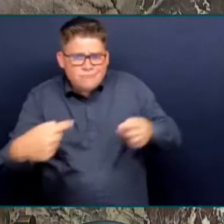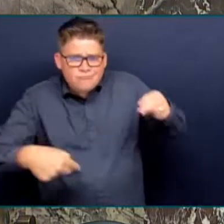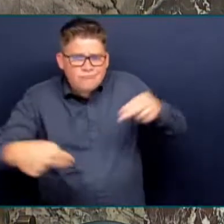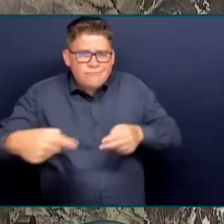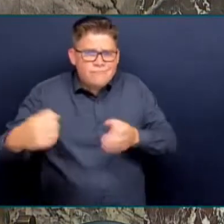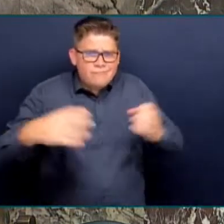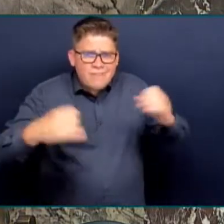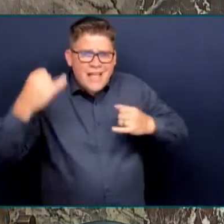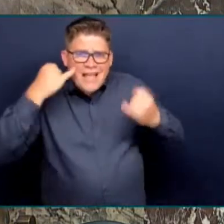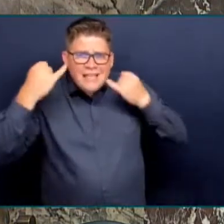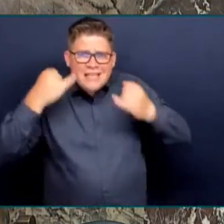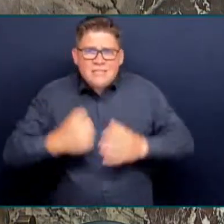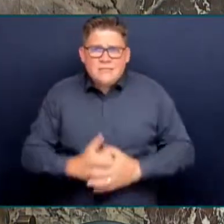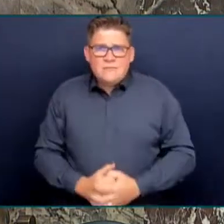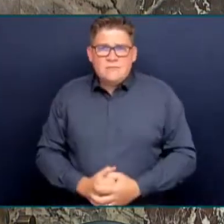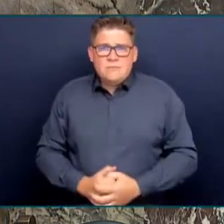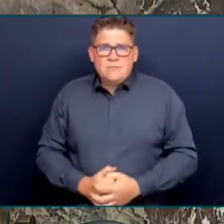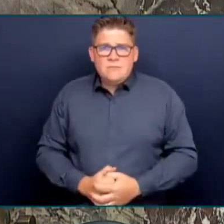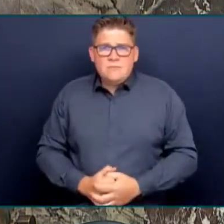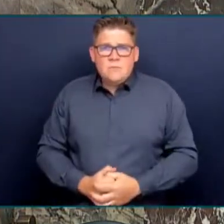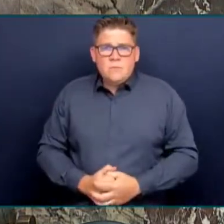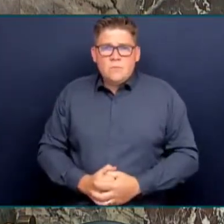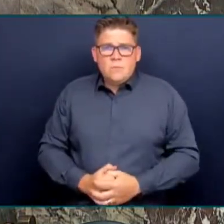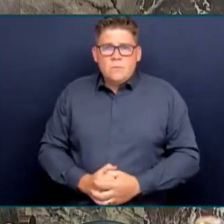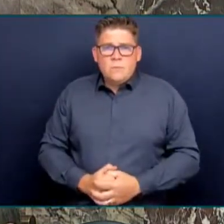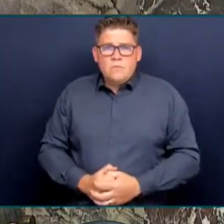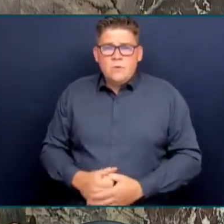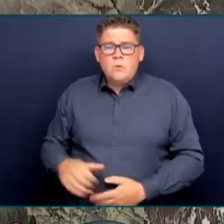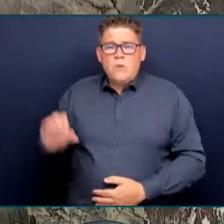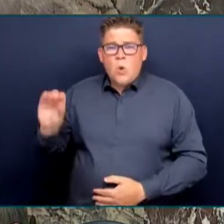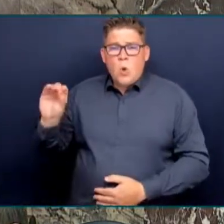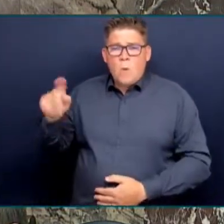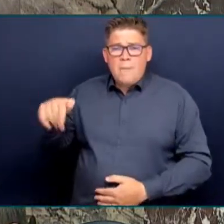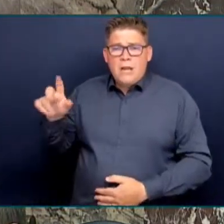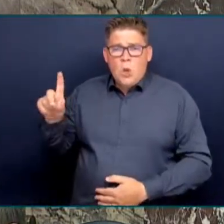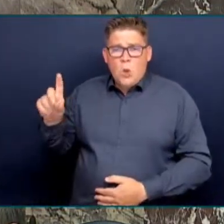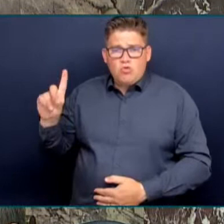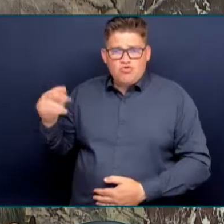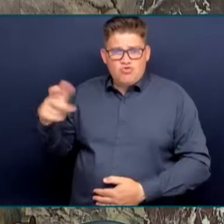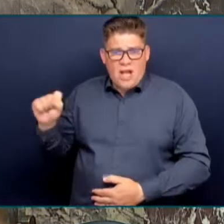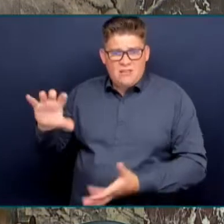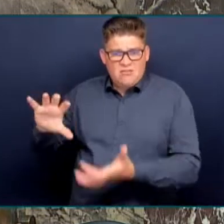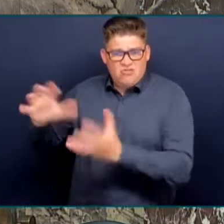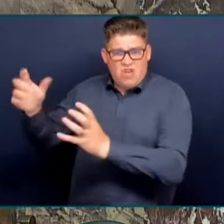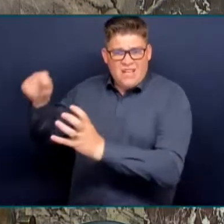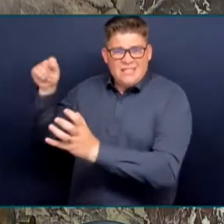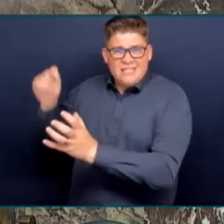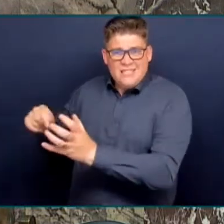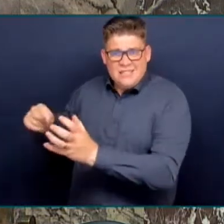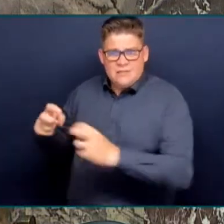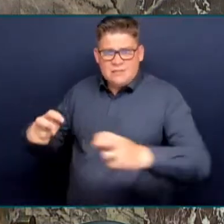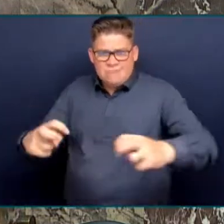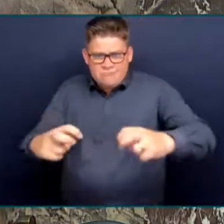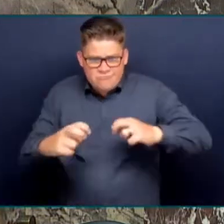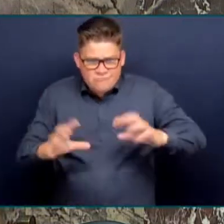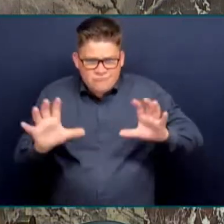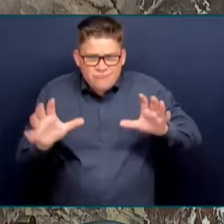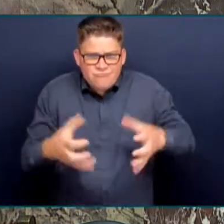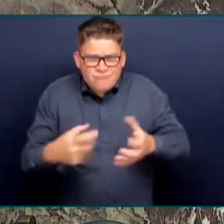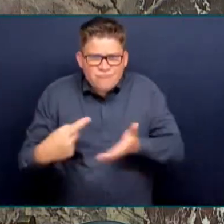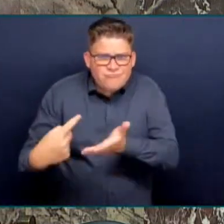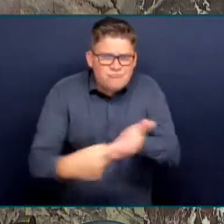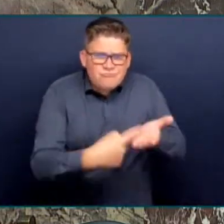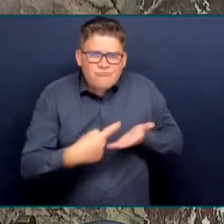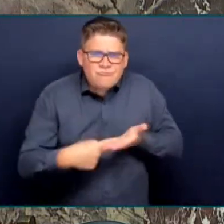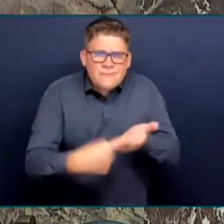crisis, we have an all-party committee doing that very work. So the collaboration on a bunch of issues is happening. But if we